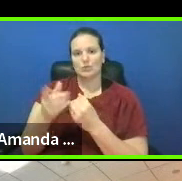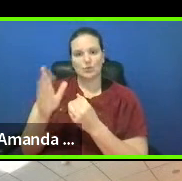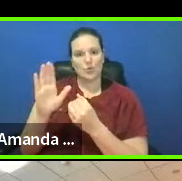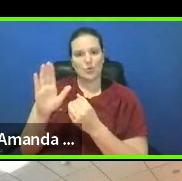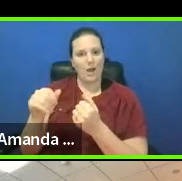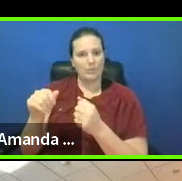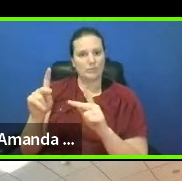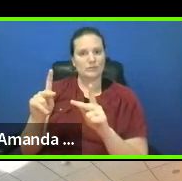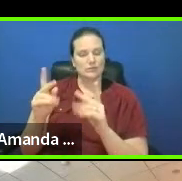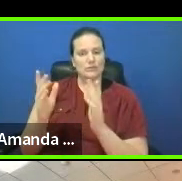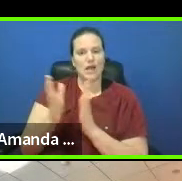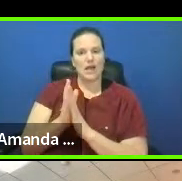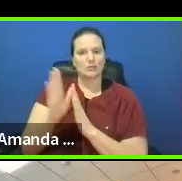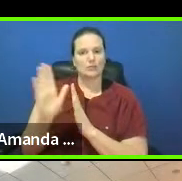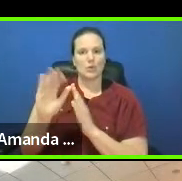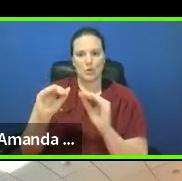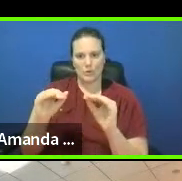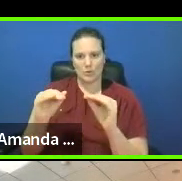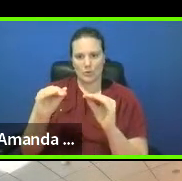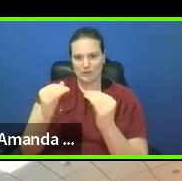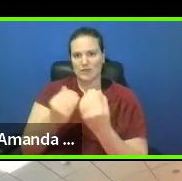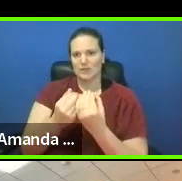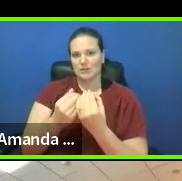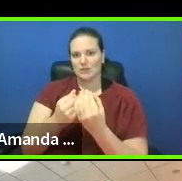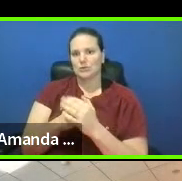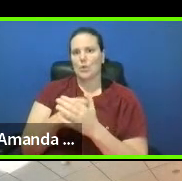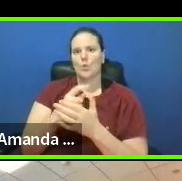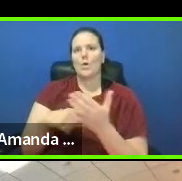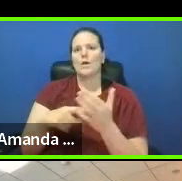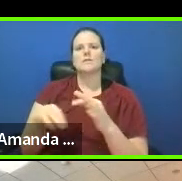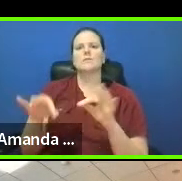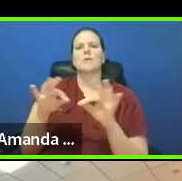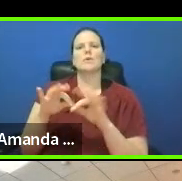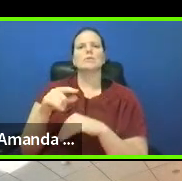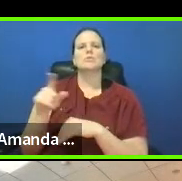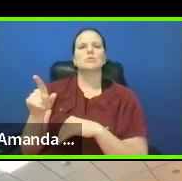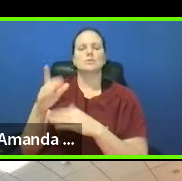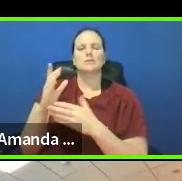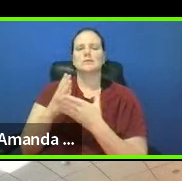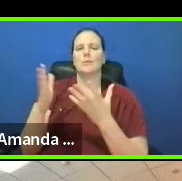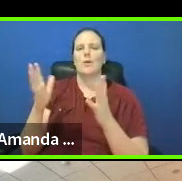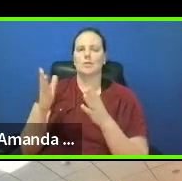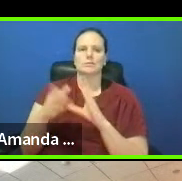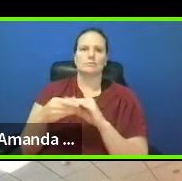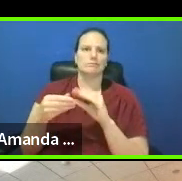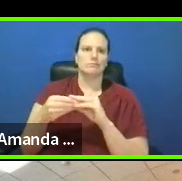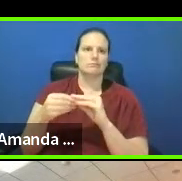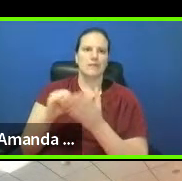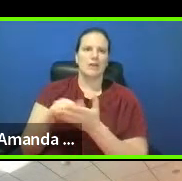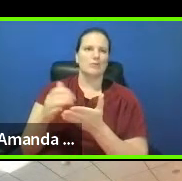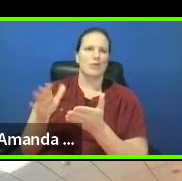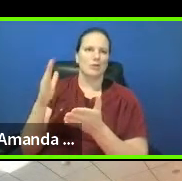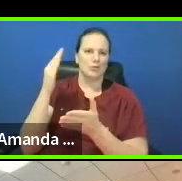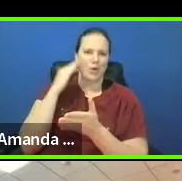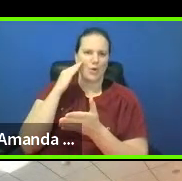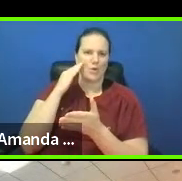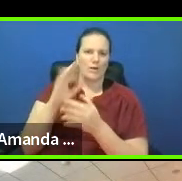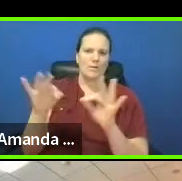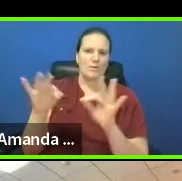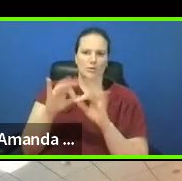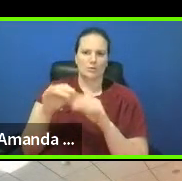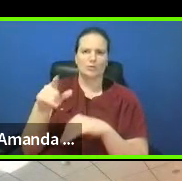opportunity to ask your organizations what will be important to you. Some of you have already shared that because you already know what will be